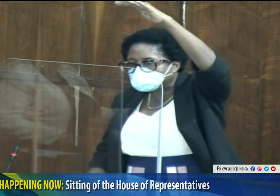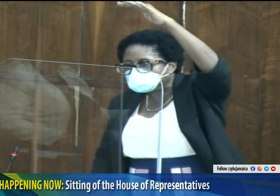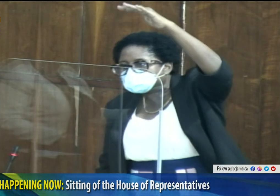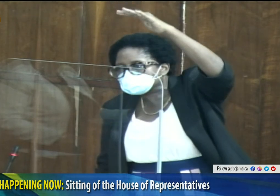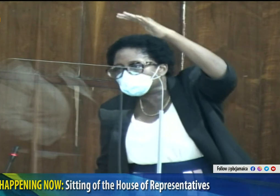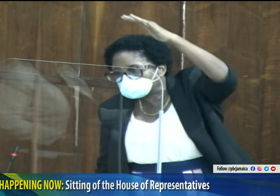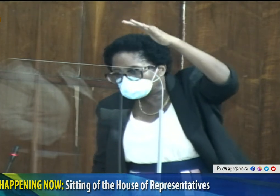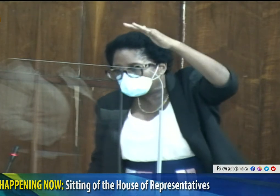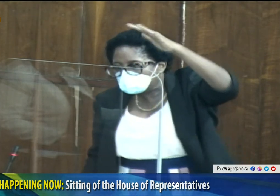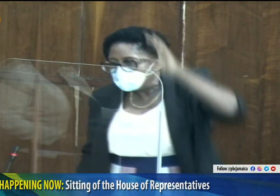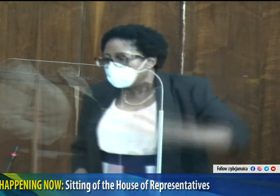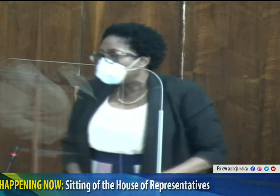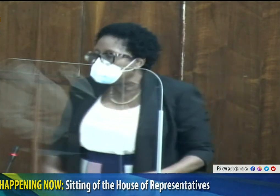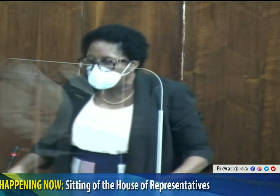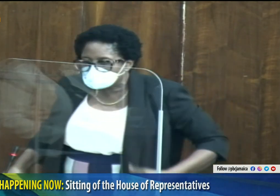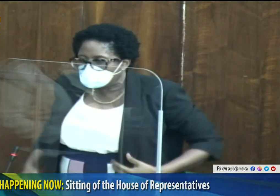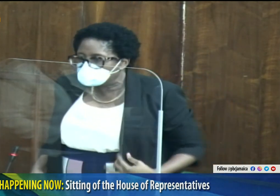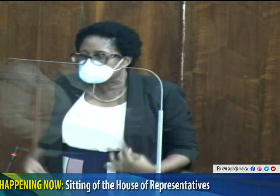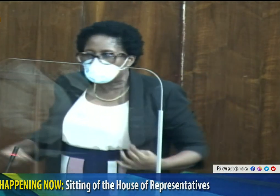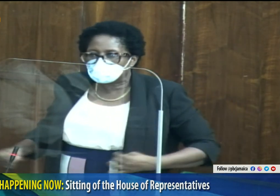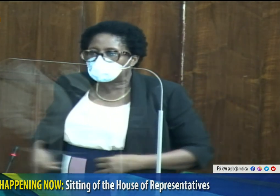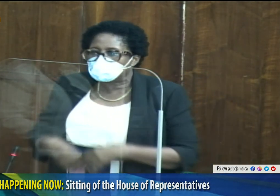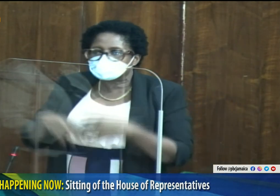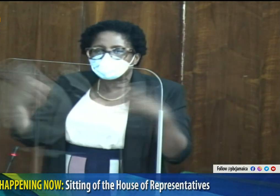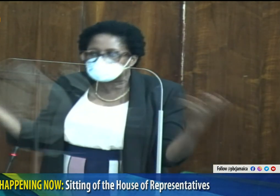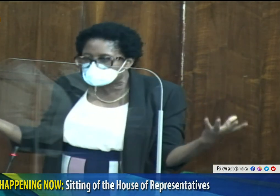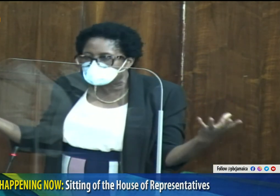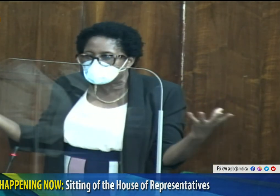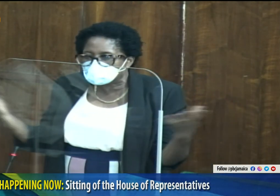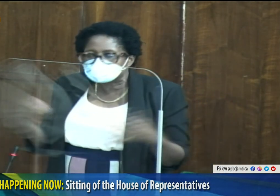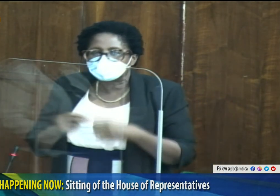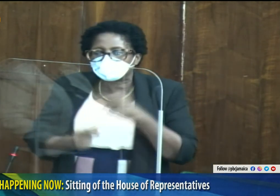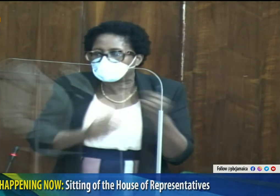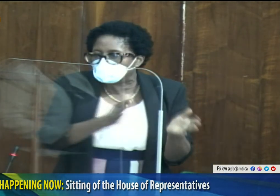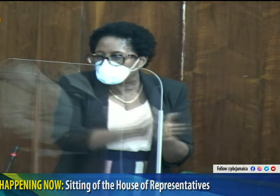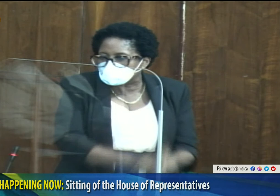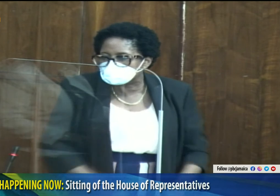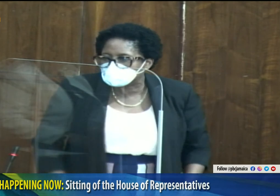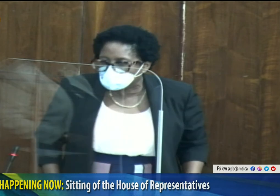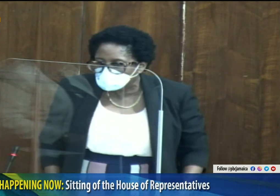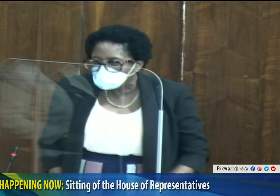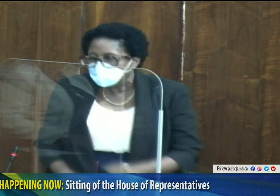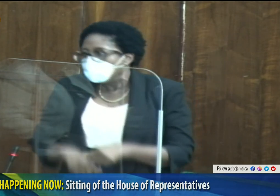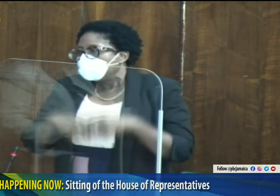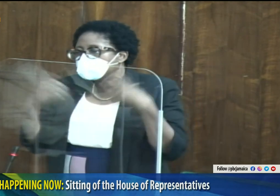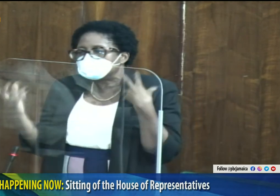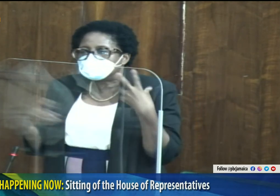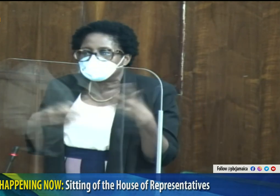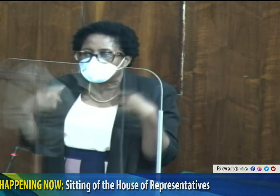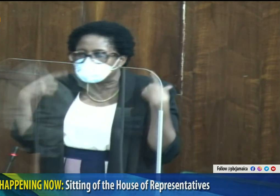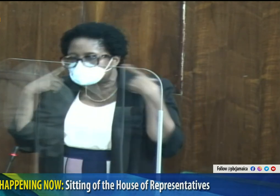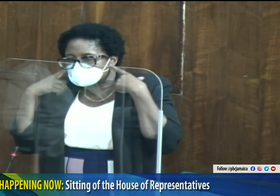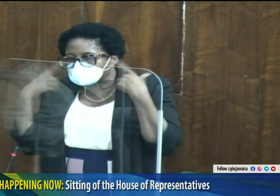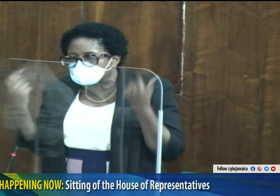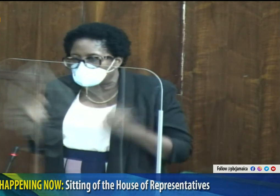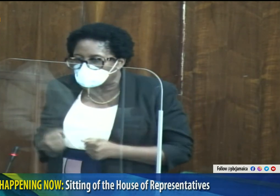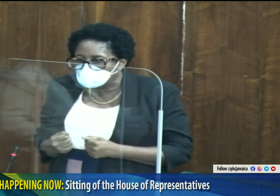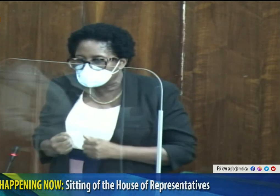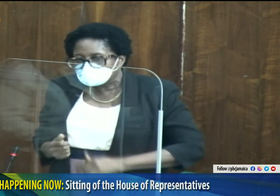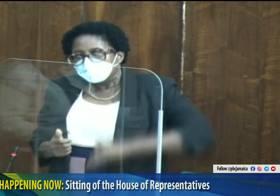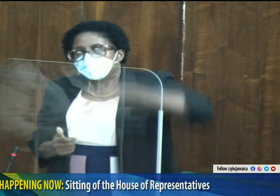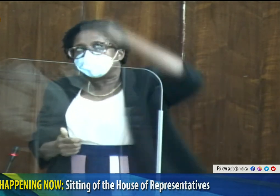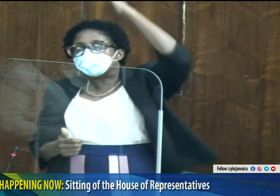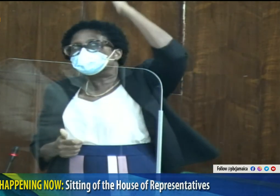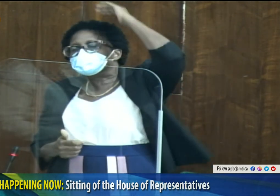at the ladder there's a bottom at the bottom is somebody come and tell you something and say it's going to be done this time and people might say something or